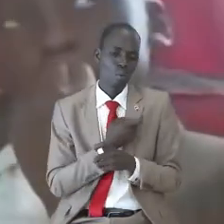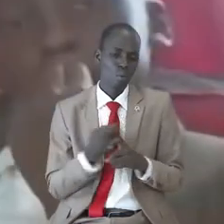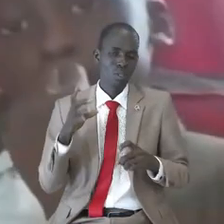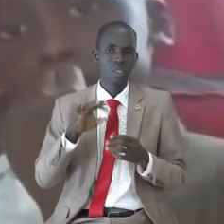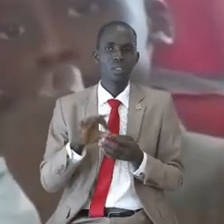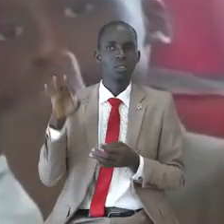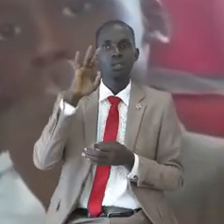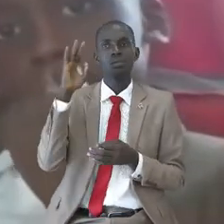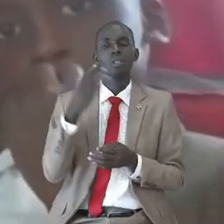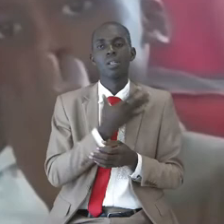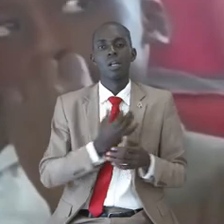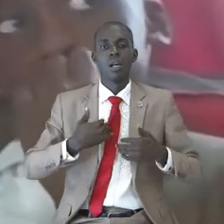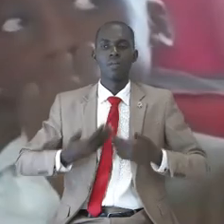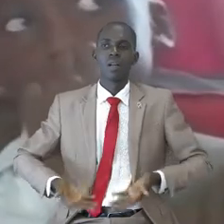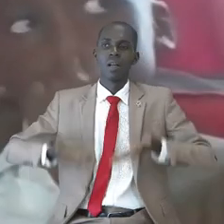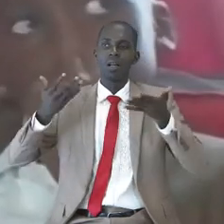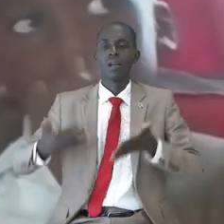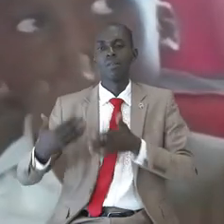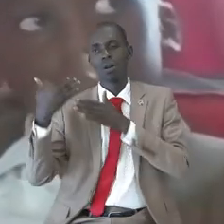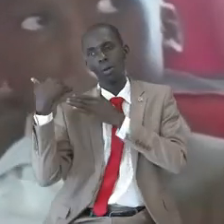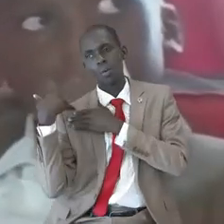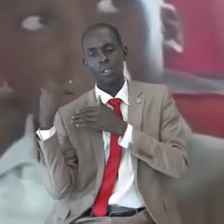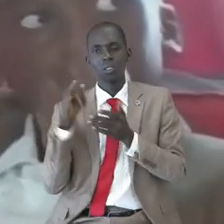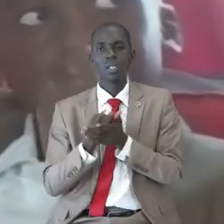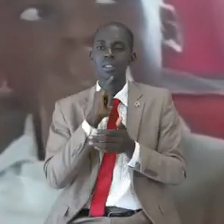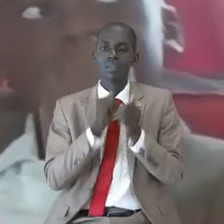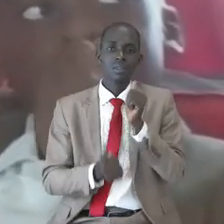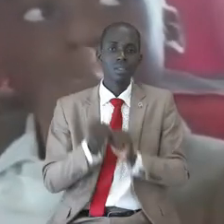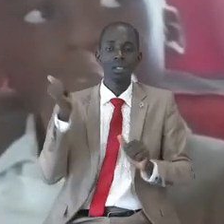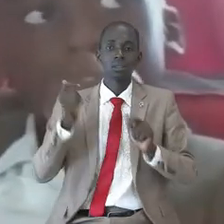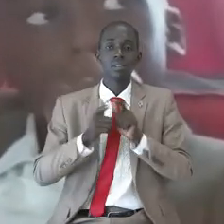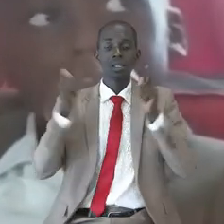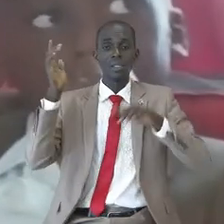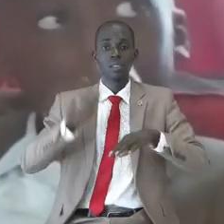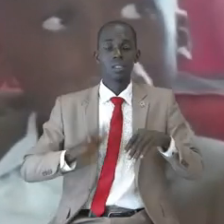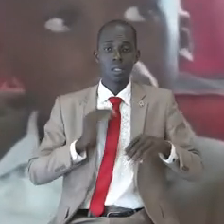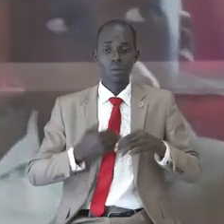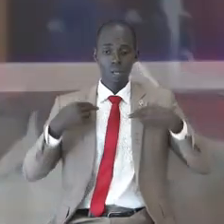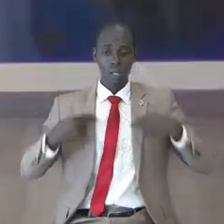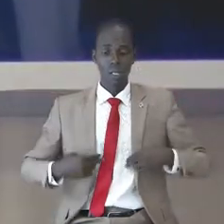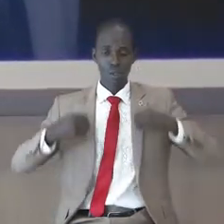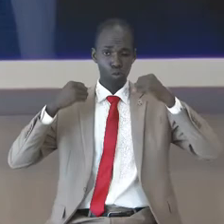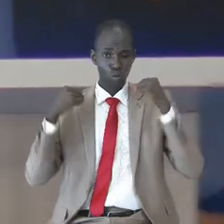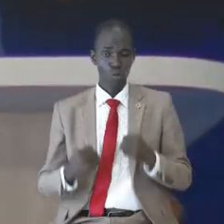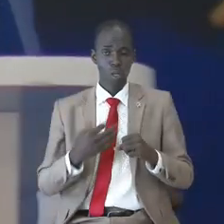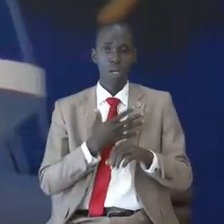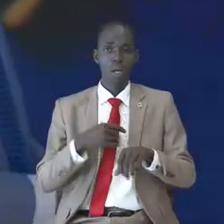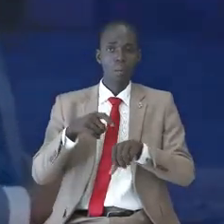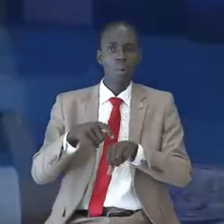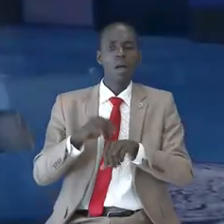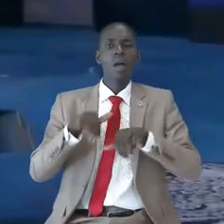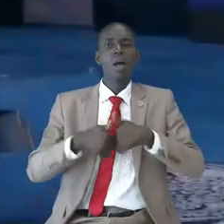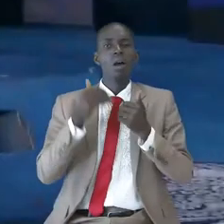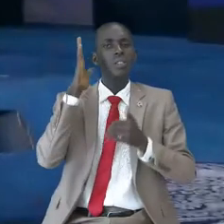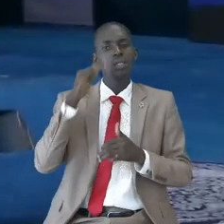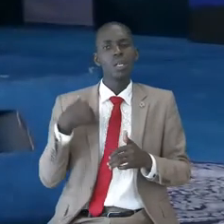carrying a burden that is greater than our health, our strength can hold, how do we prosper?